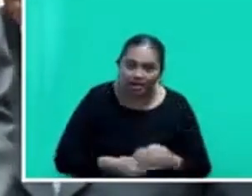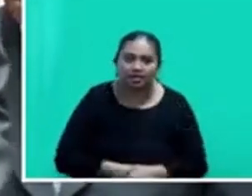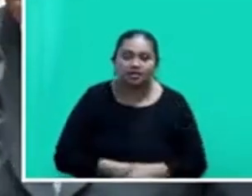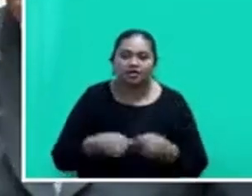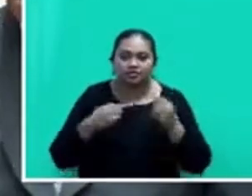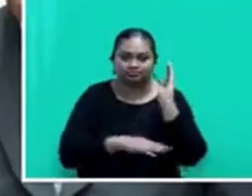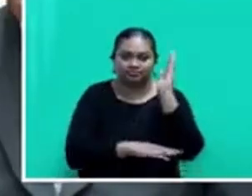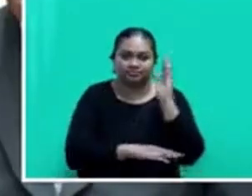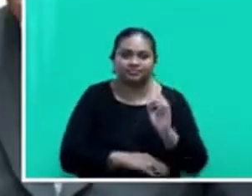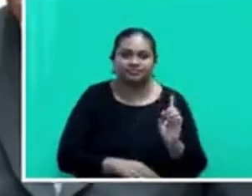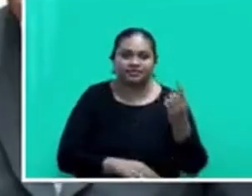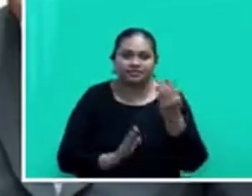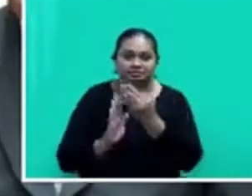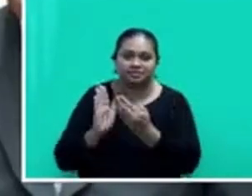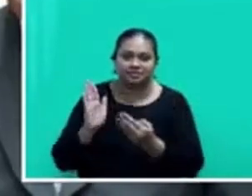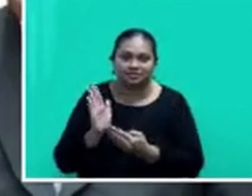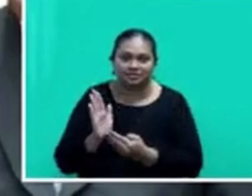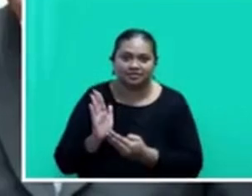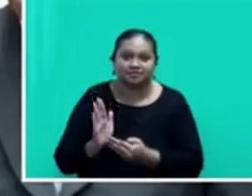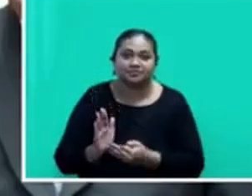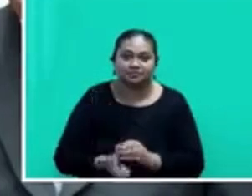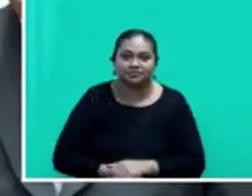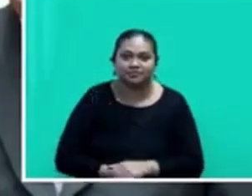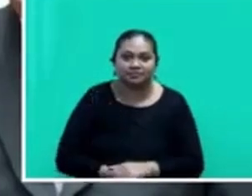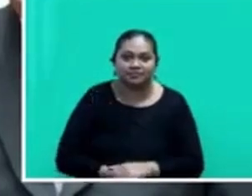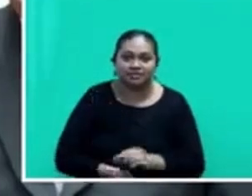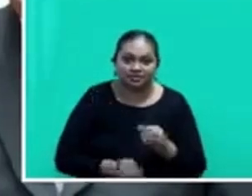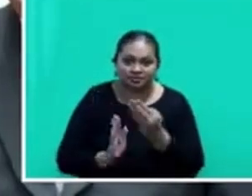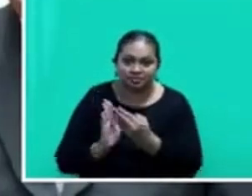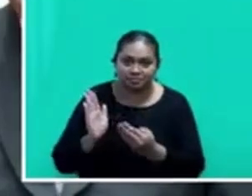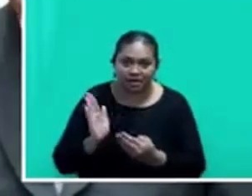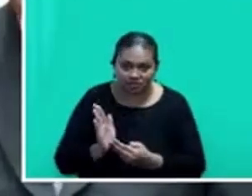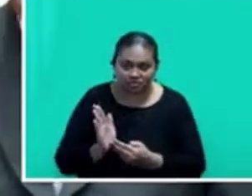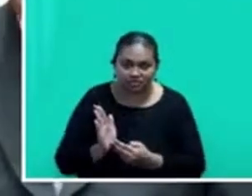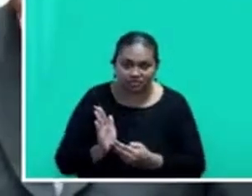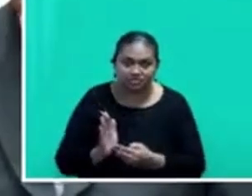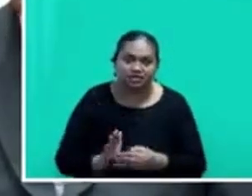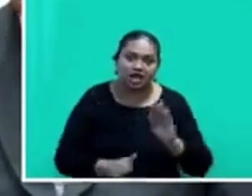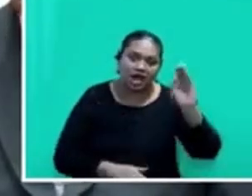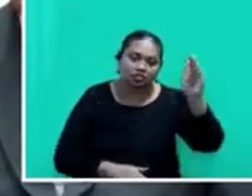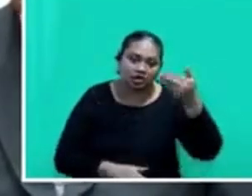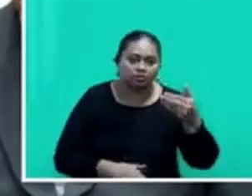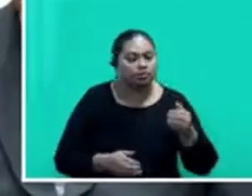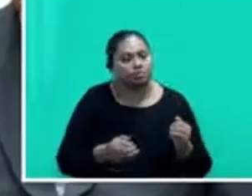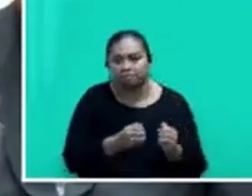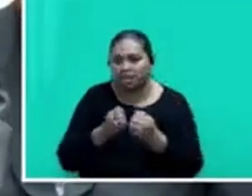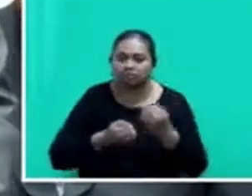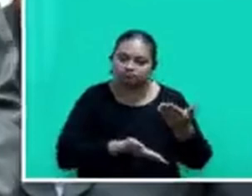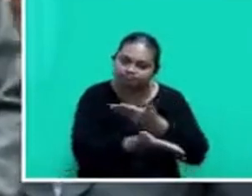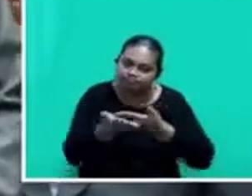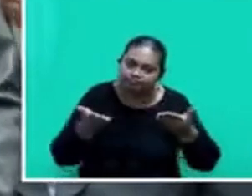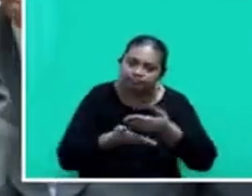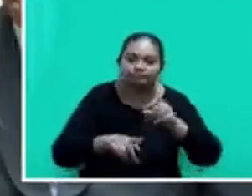first national budget of the People's Coalition Government. This budget is an outcome of the numerous consultations dialogue we've had with a